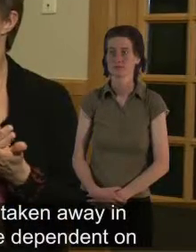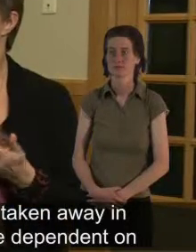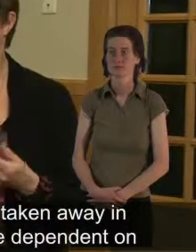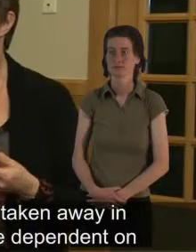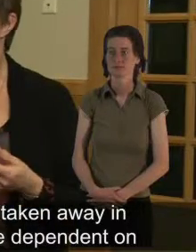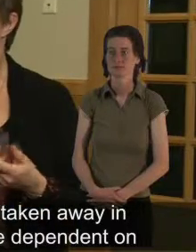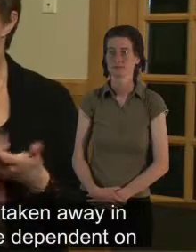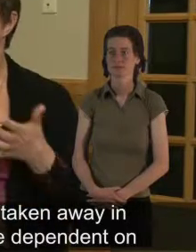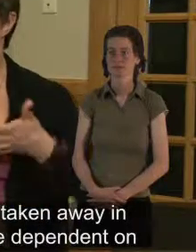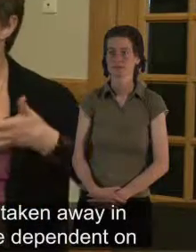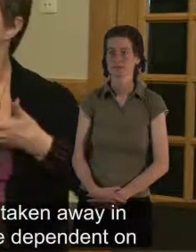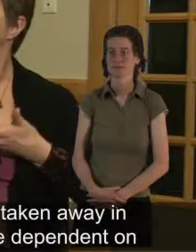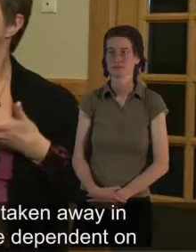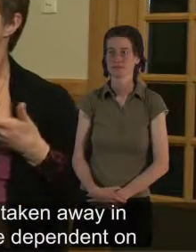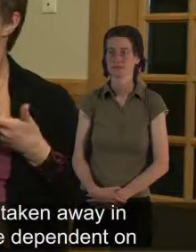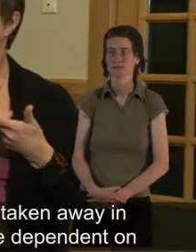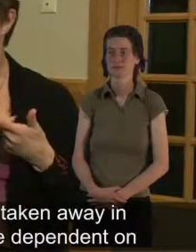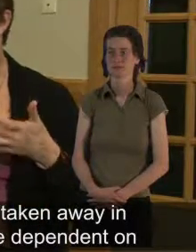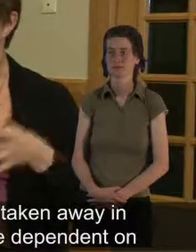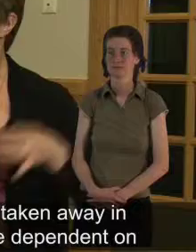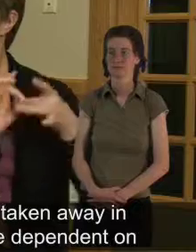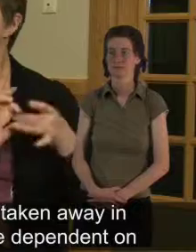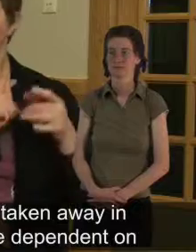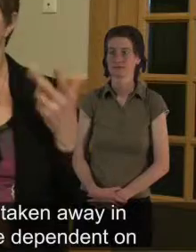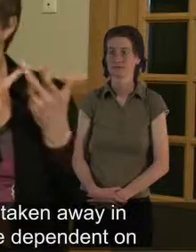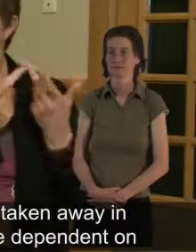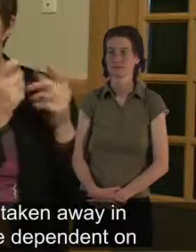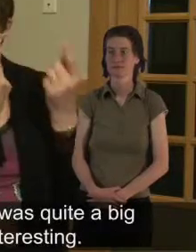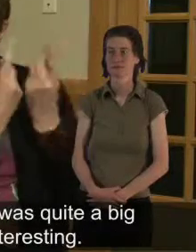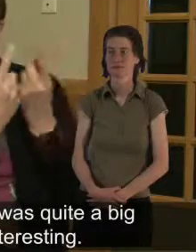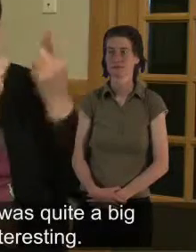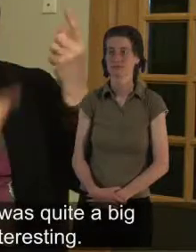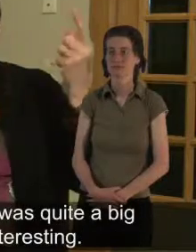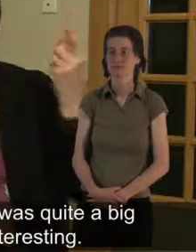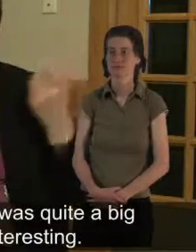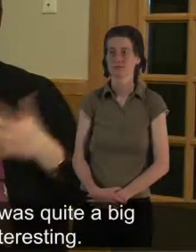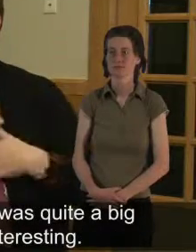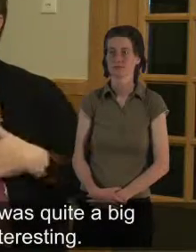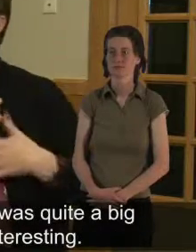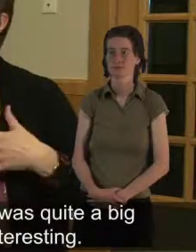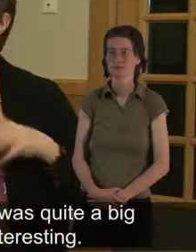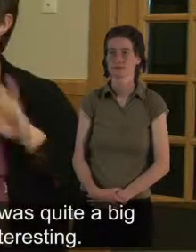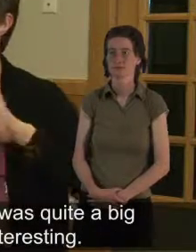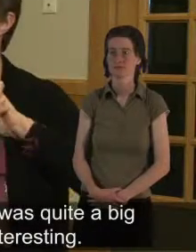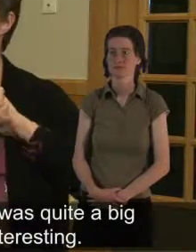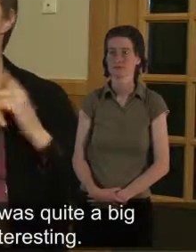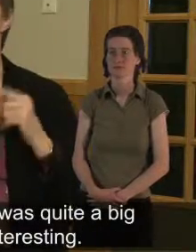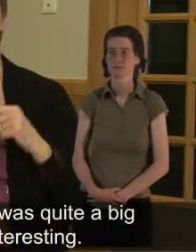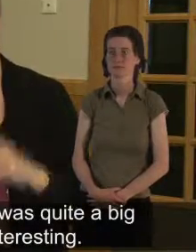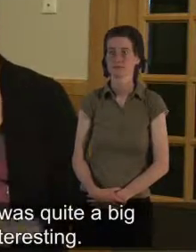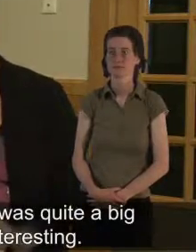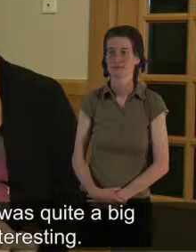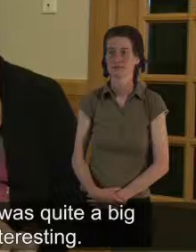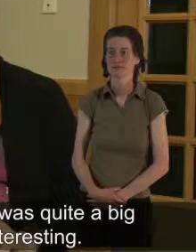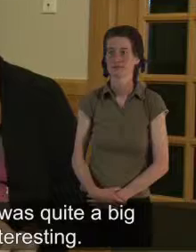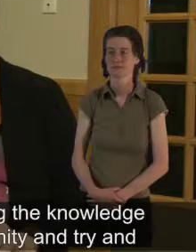be taken away in certain circumstances, and they are dependent on various circumstances. So that was quite a big shock for me and